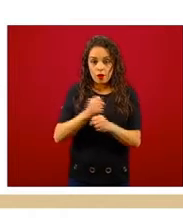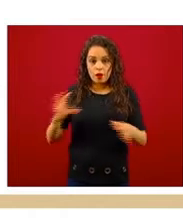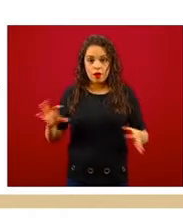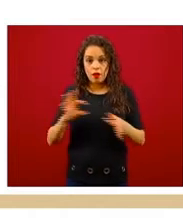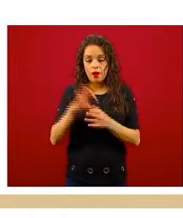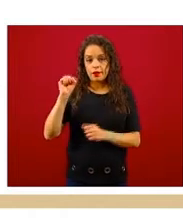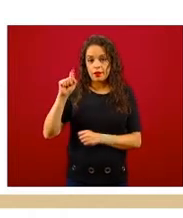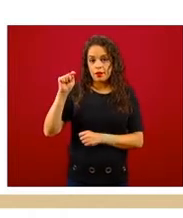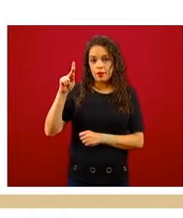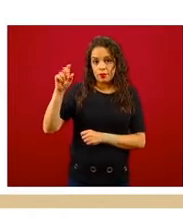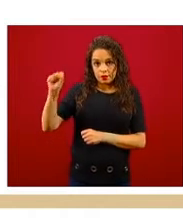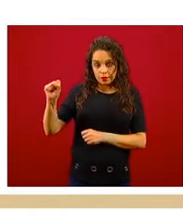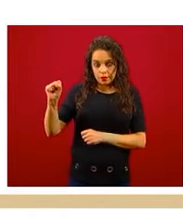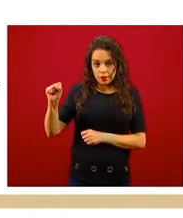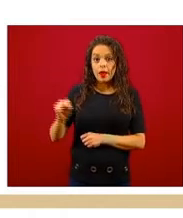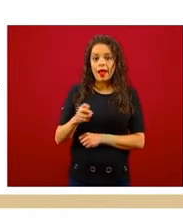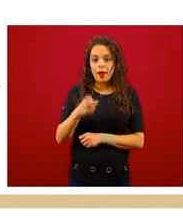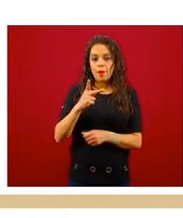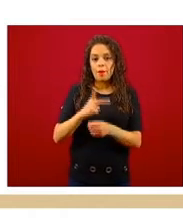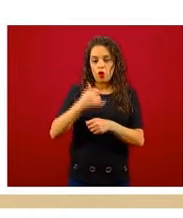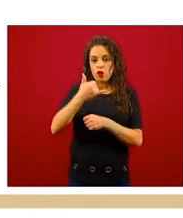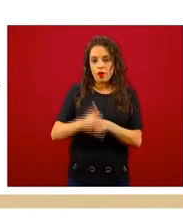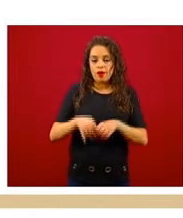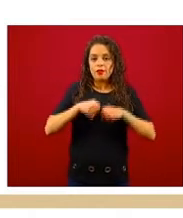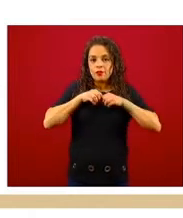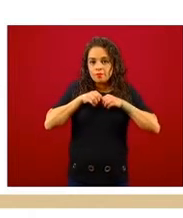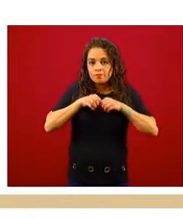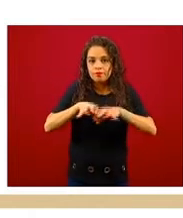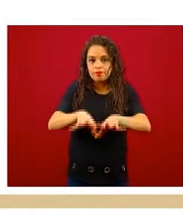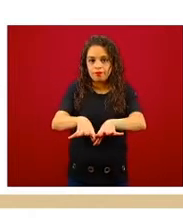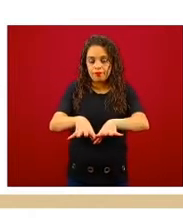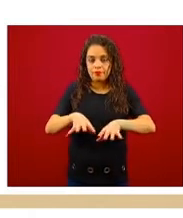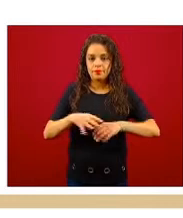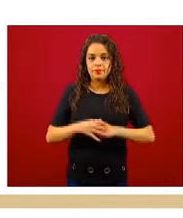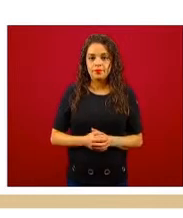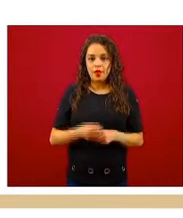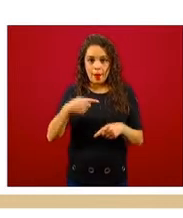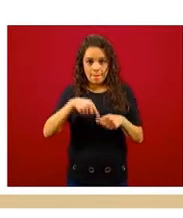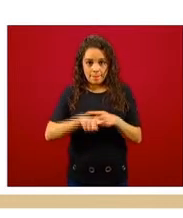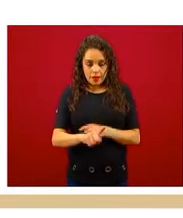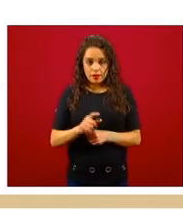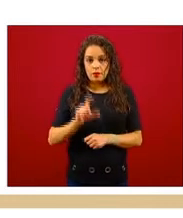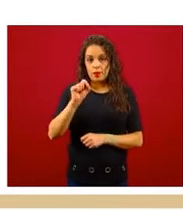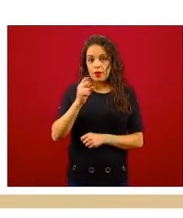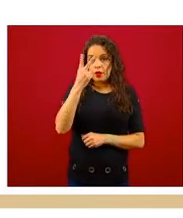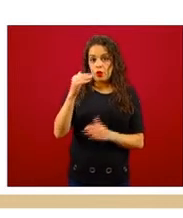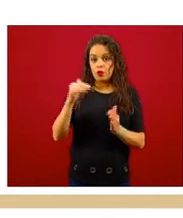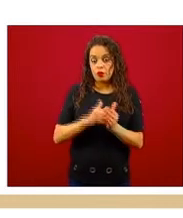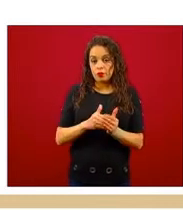April of last year, along with the Secretary of Labor, we got this project moving.